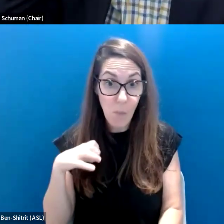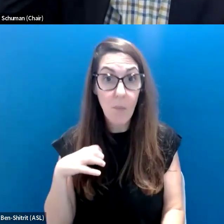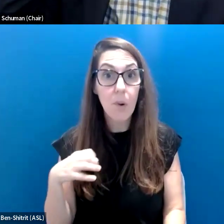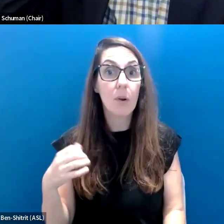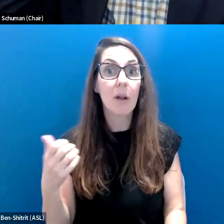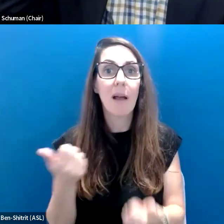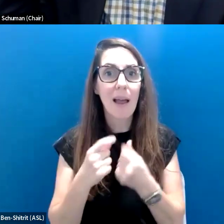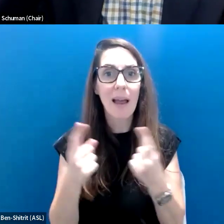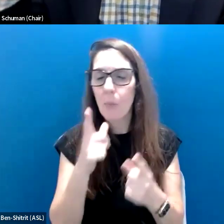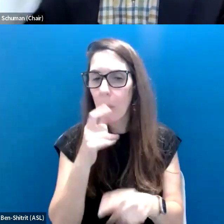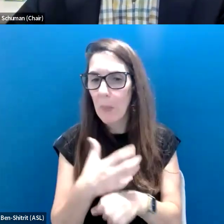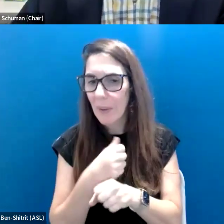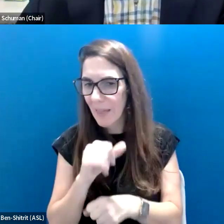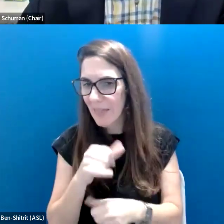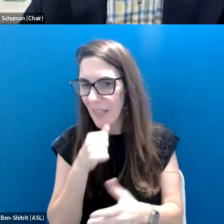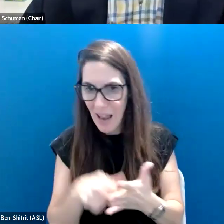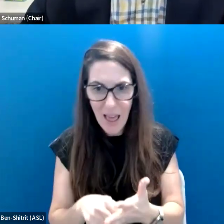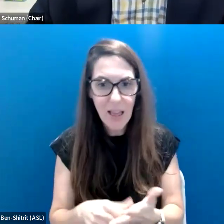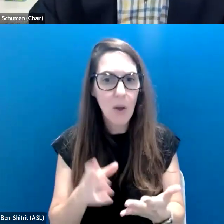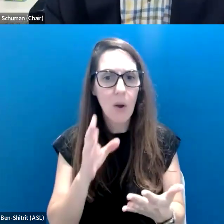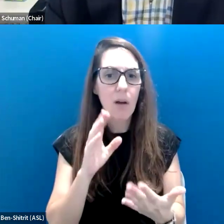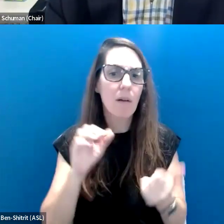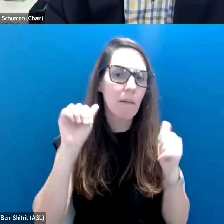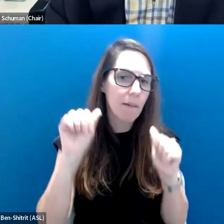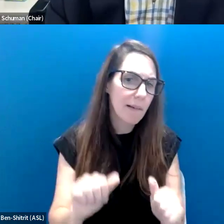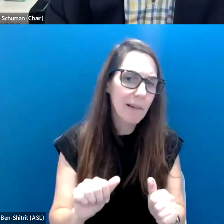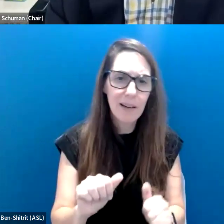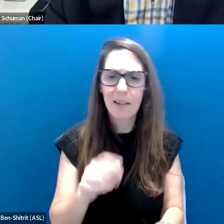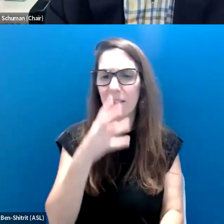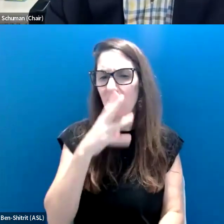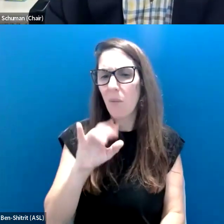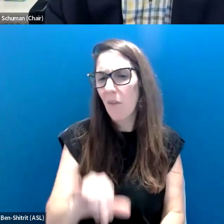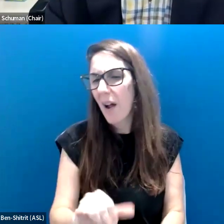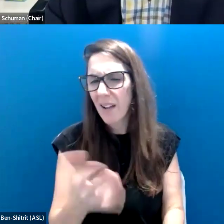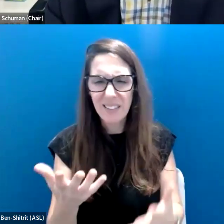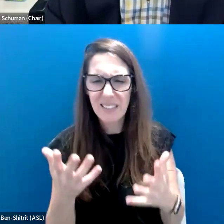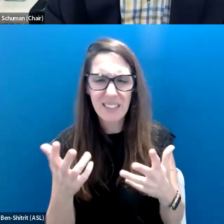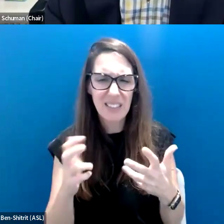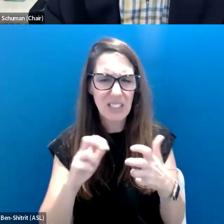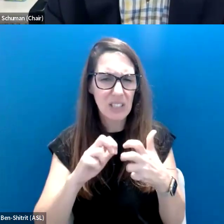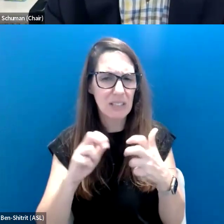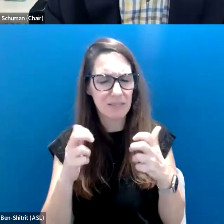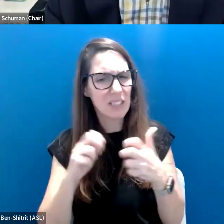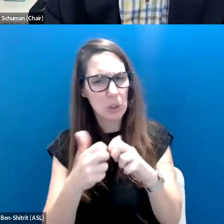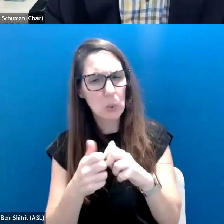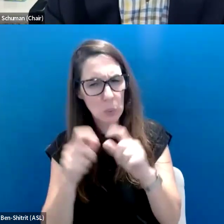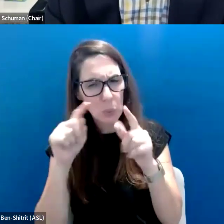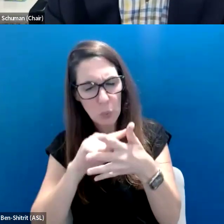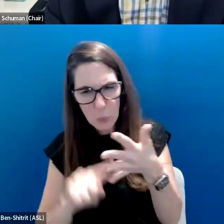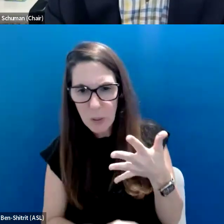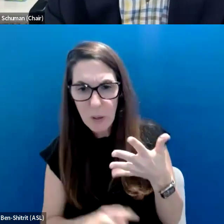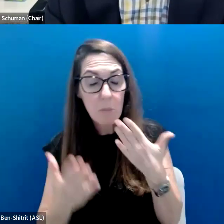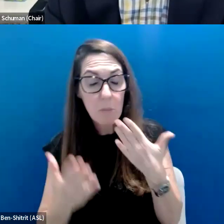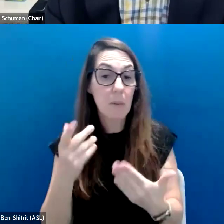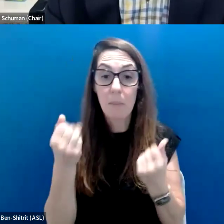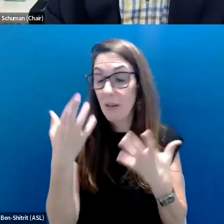anyone getting this letter would undermine their credibility on these issues and certainly their leadership in OGP. Granted, there's many reasons why you might get a letter. I